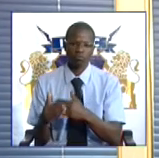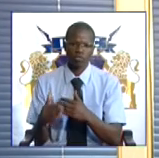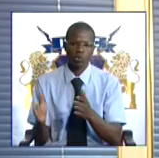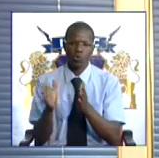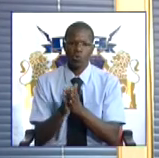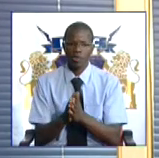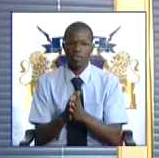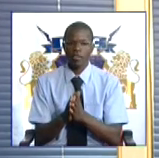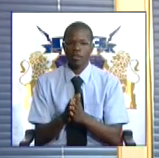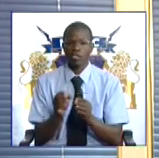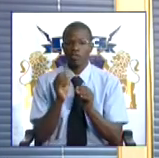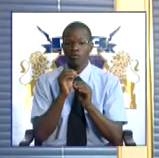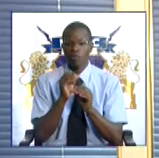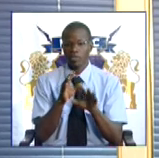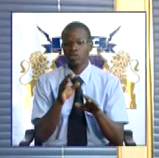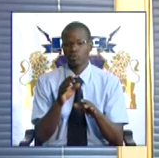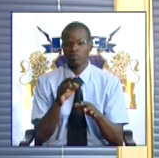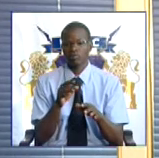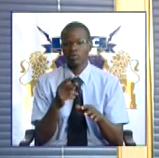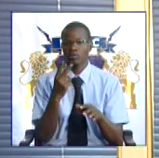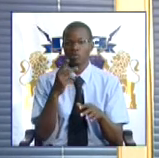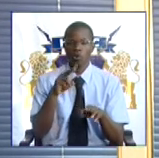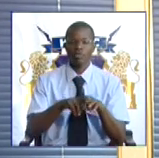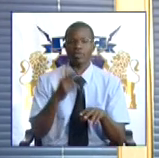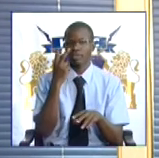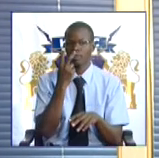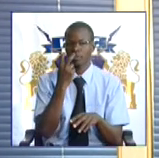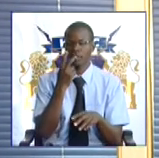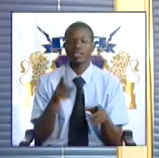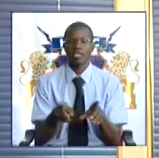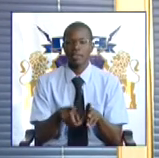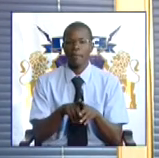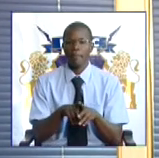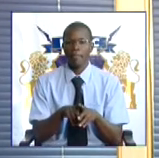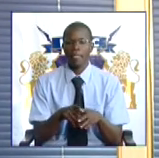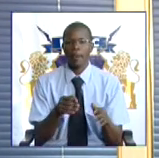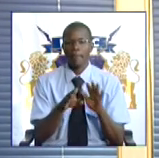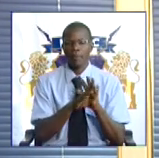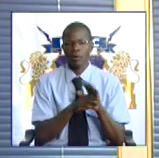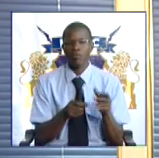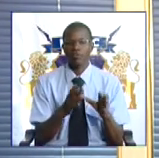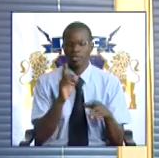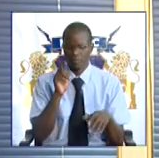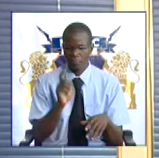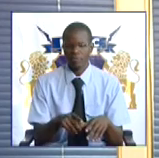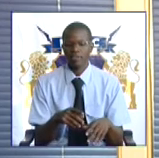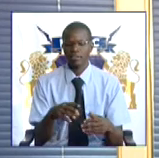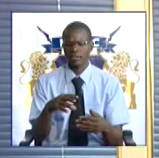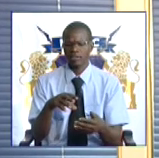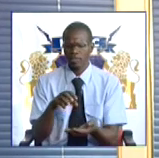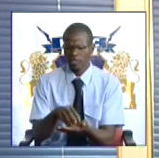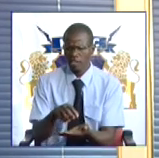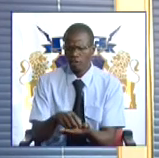officers are also encouraged to keep scenarios as simple as possible and to keep in mind, among other